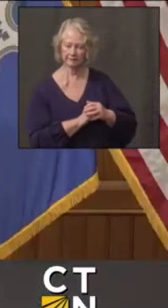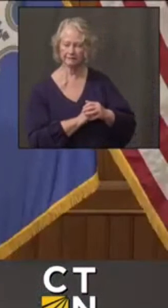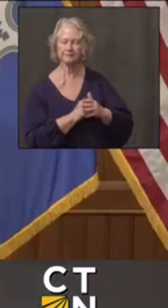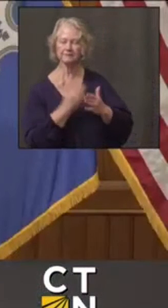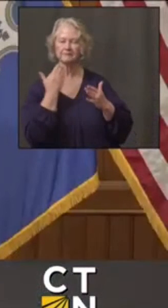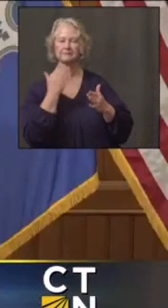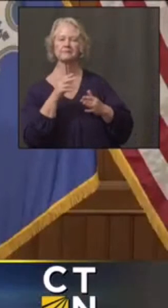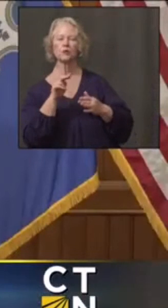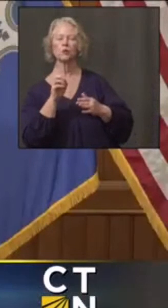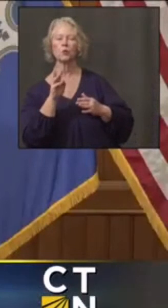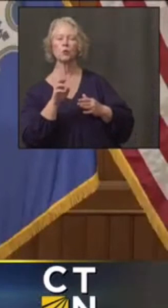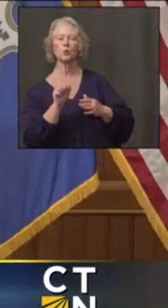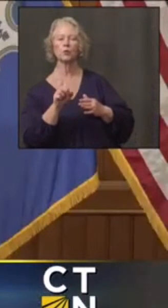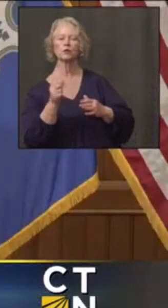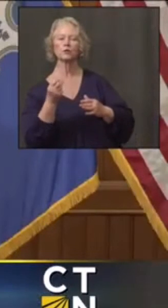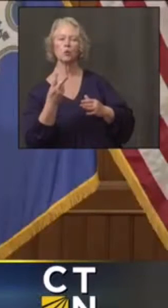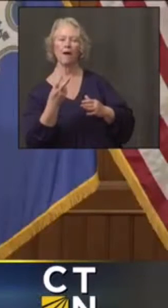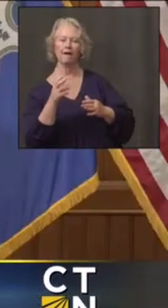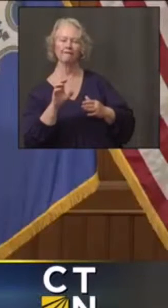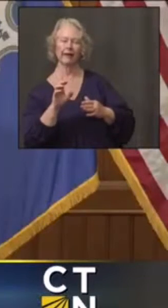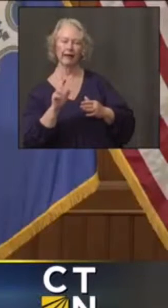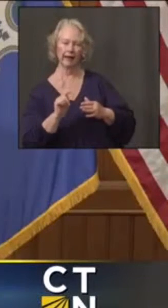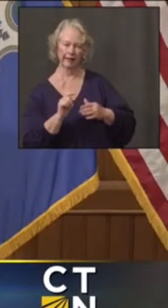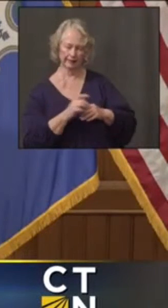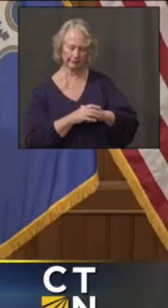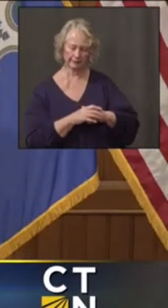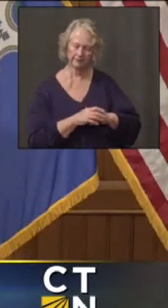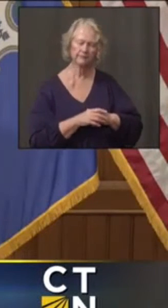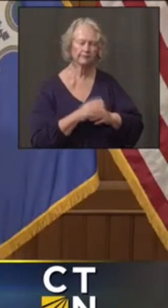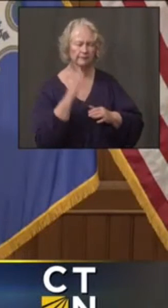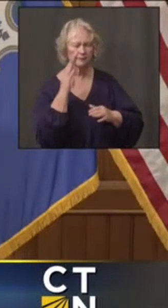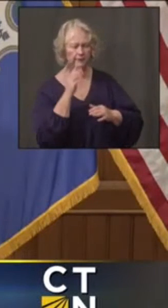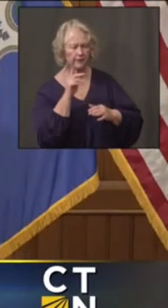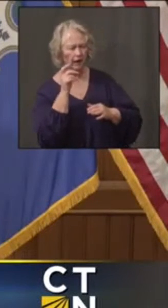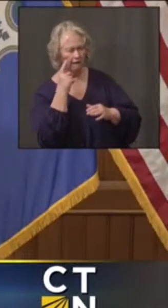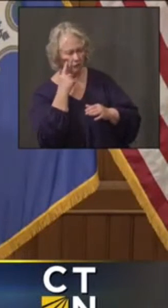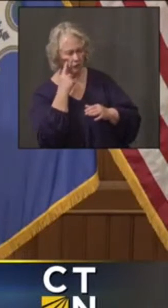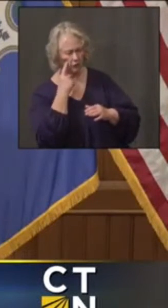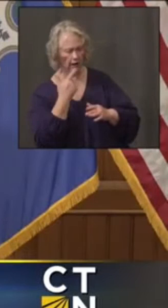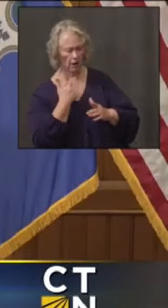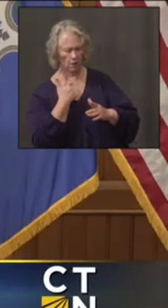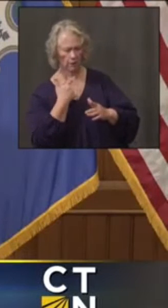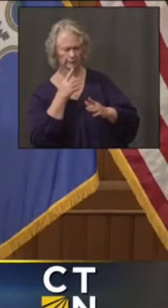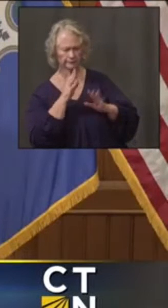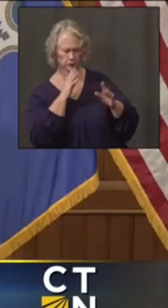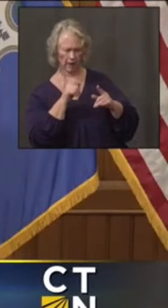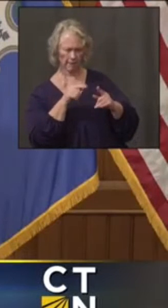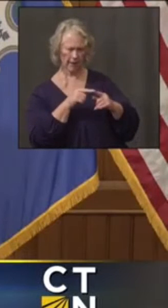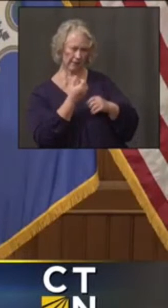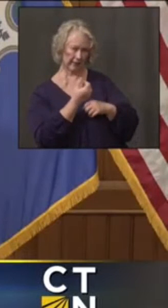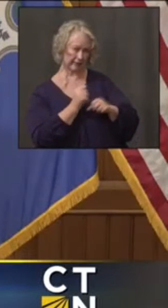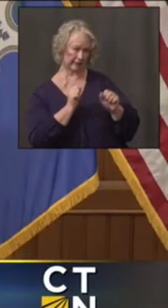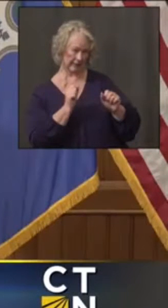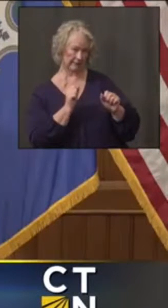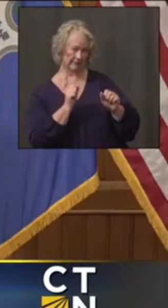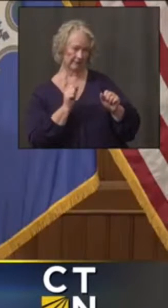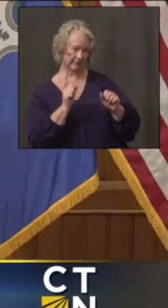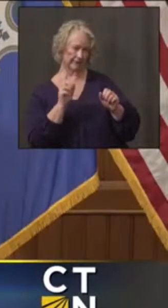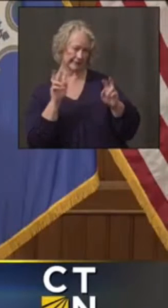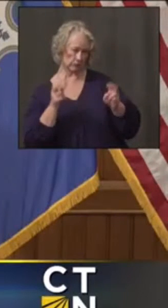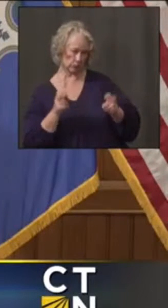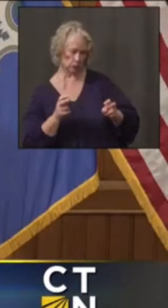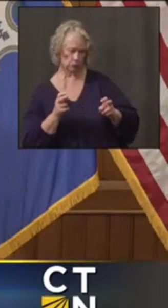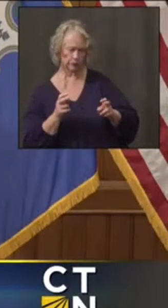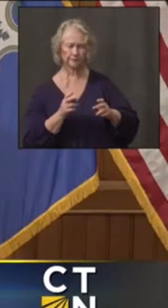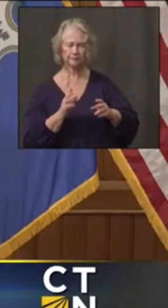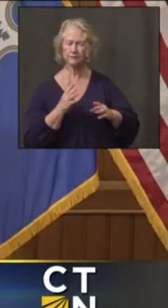News 12, Connecticut. Hi, everyone. Governor, I want to follow up on the safety concerns that some people have. You know, we talked to